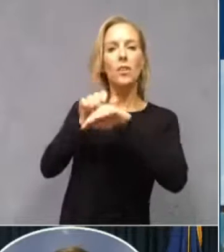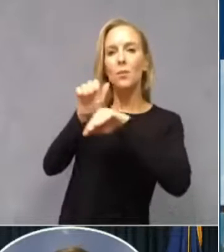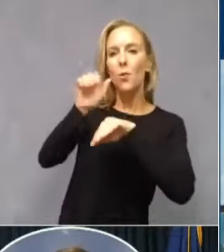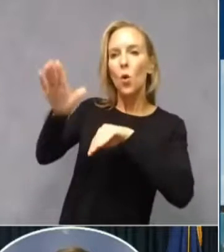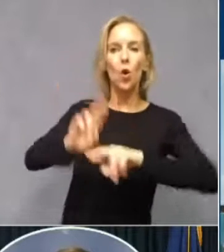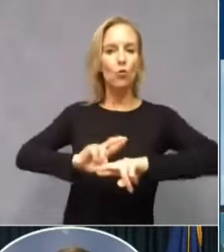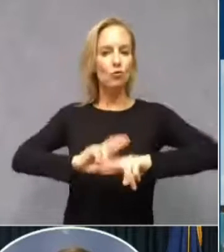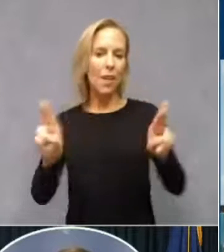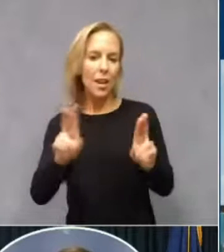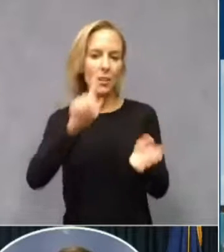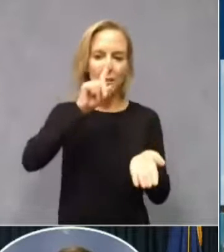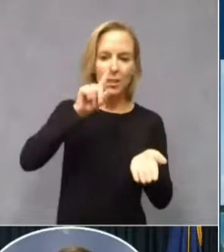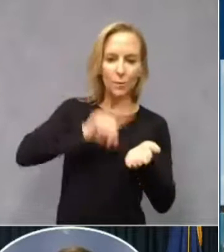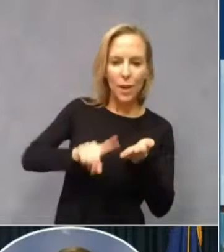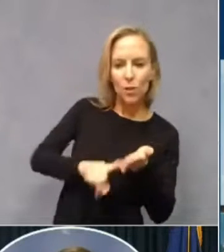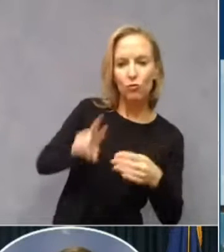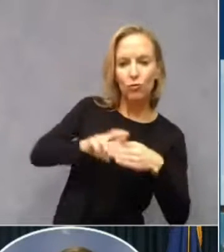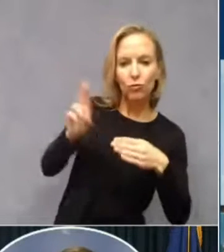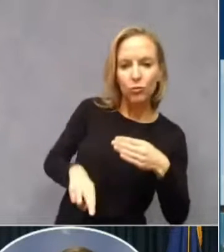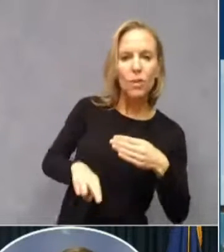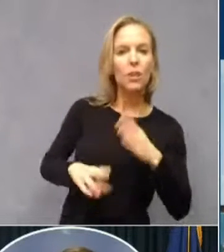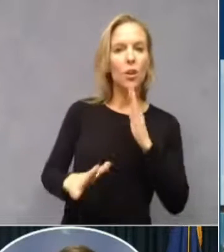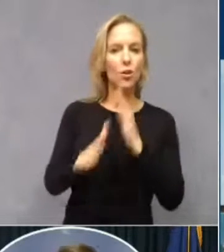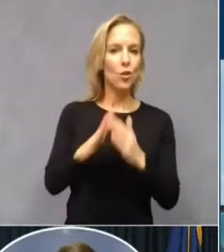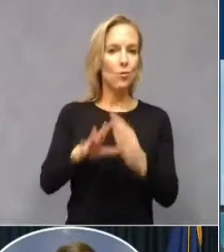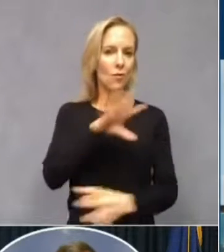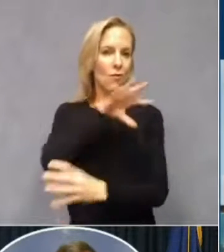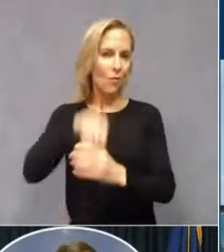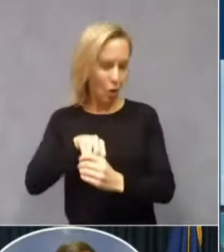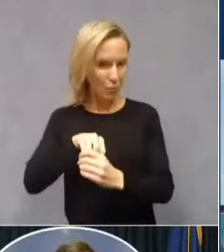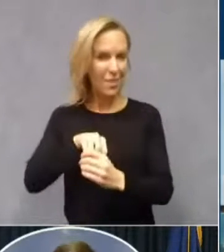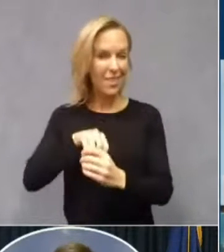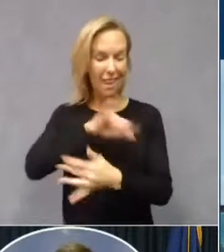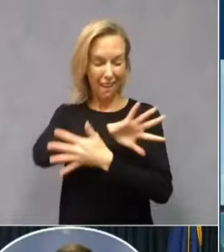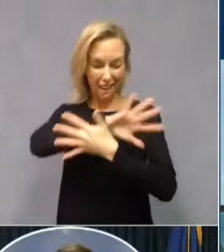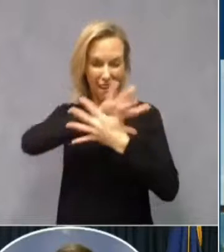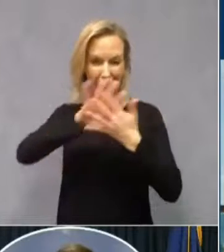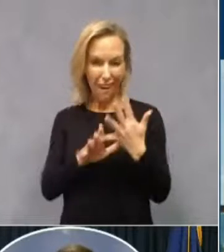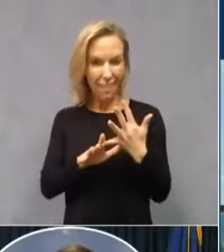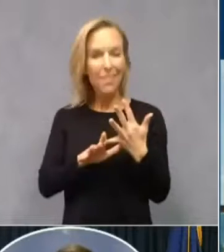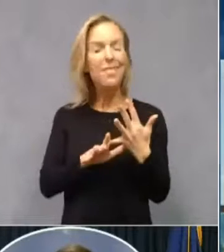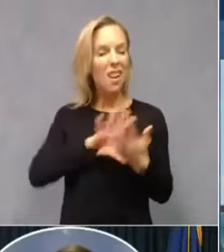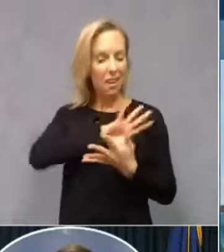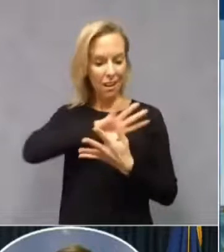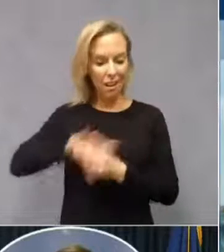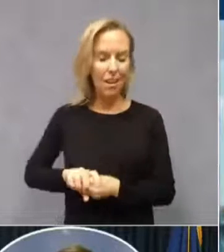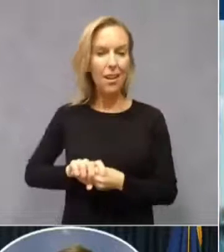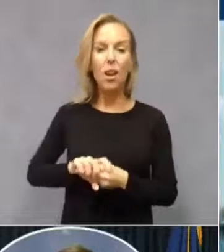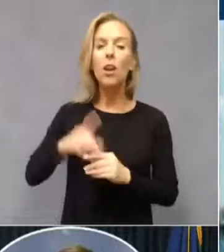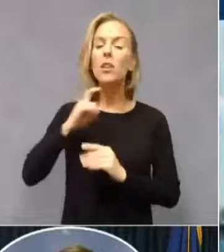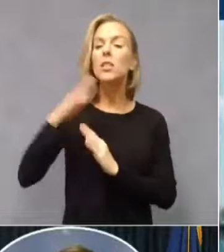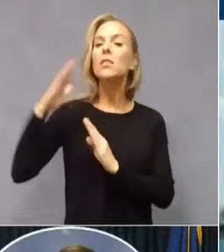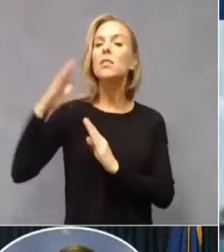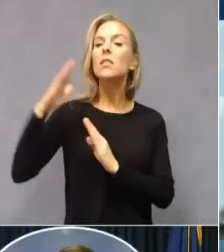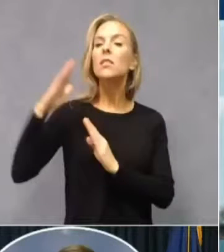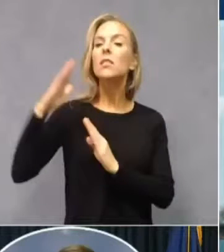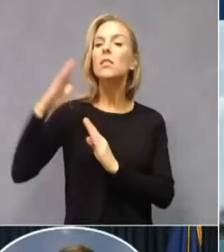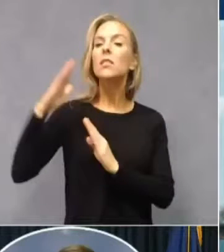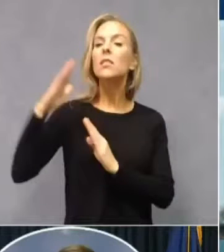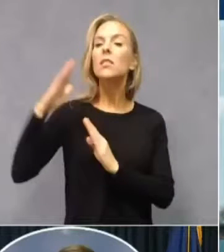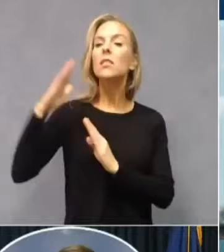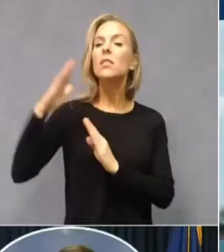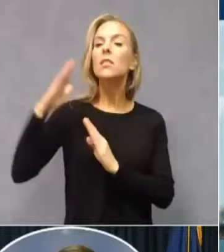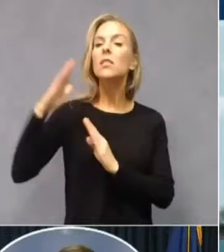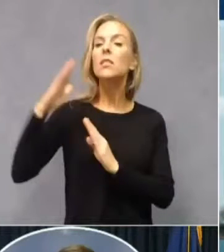inspection results, and community involvement. Only the top 10% of units earn this award. But